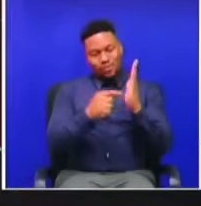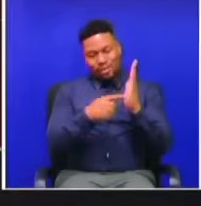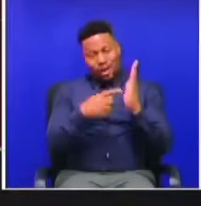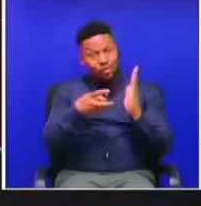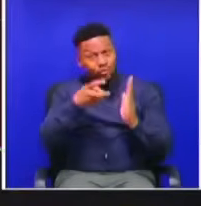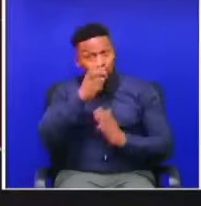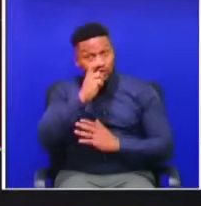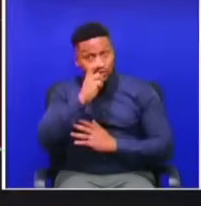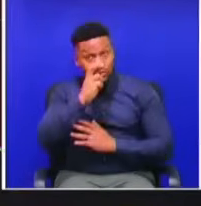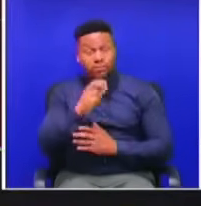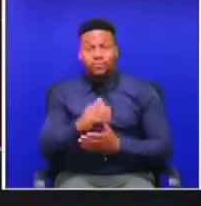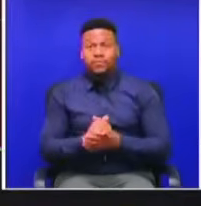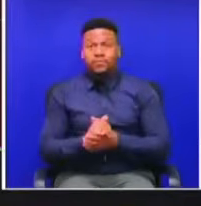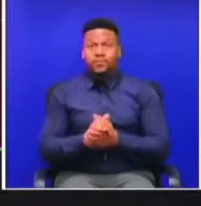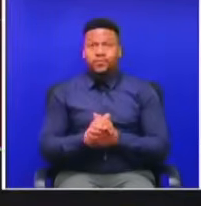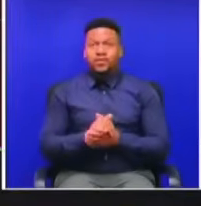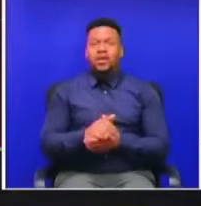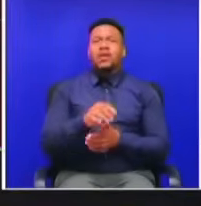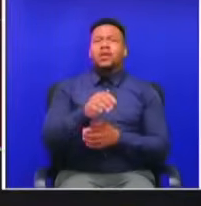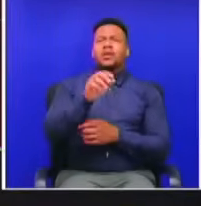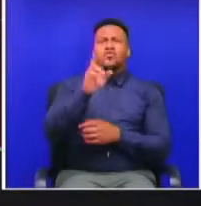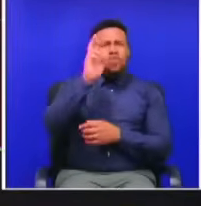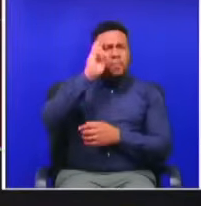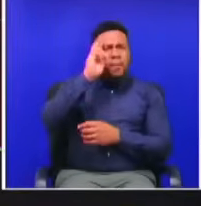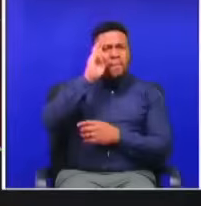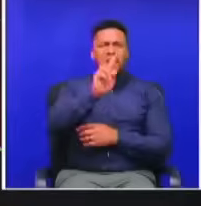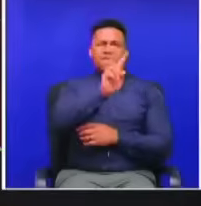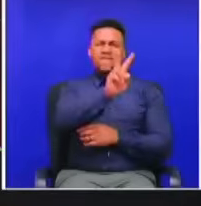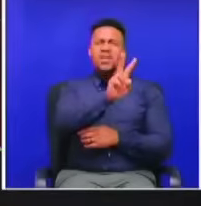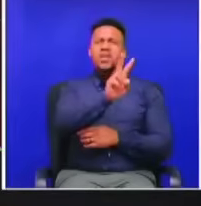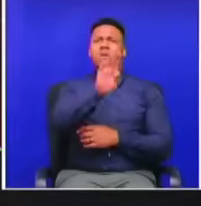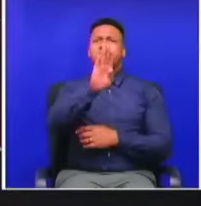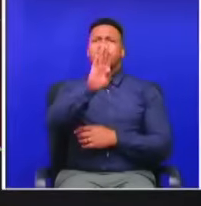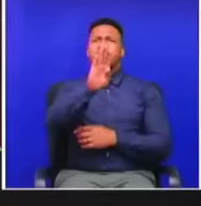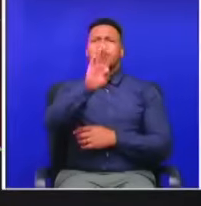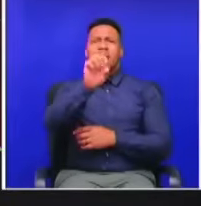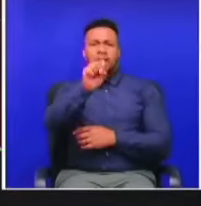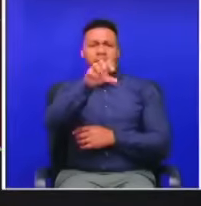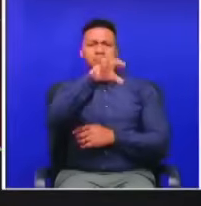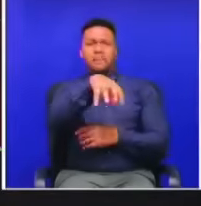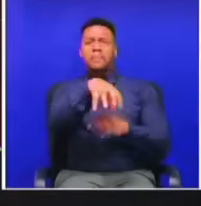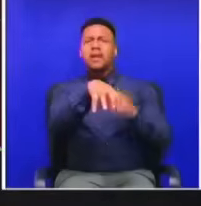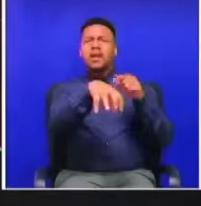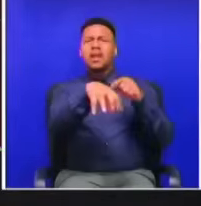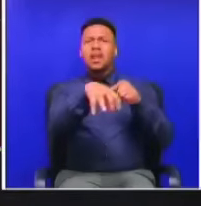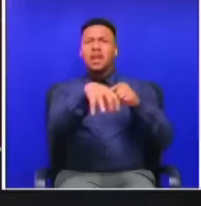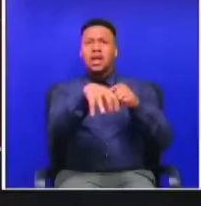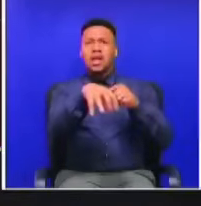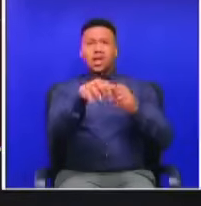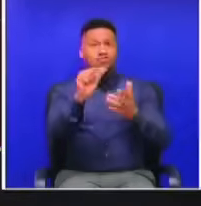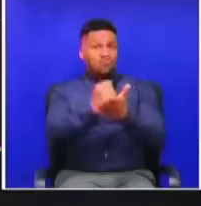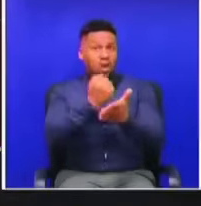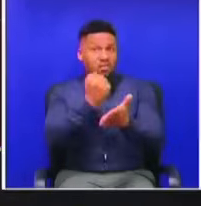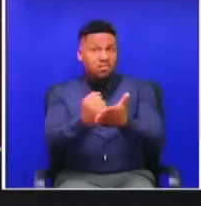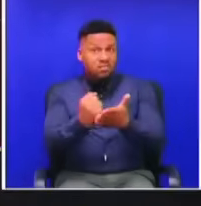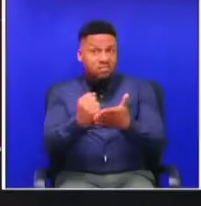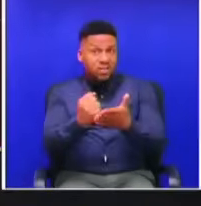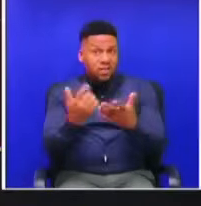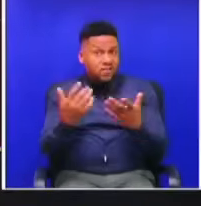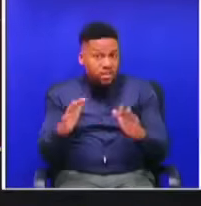the VBS, as you might recall, was not yet a registered financial